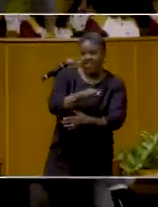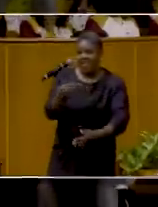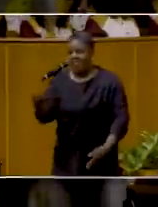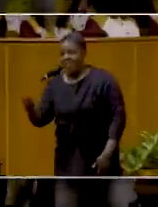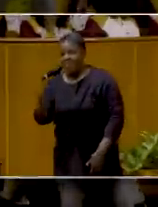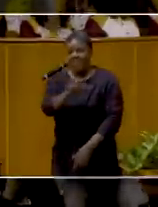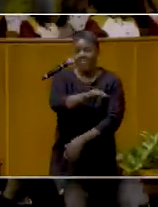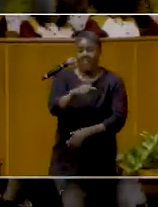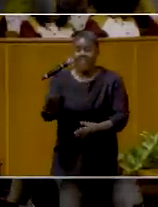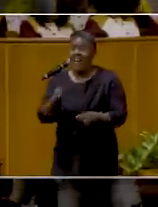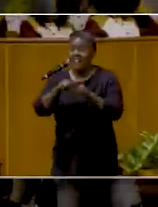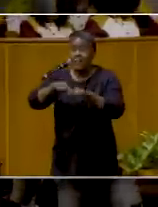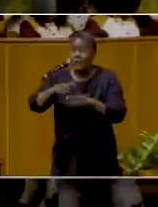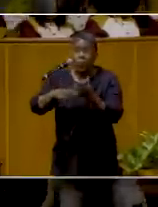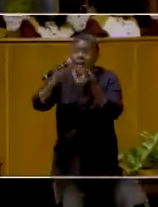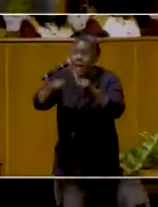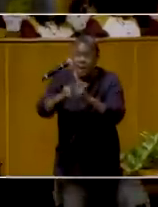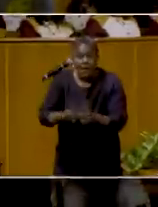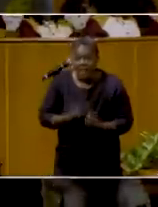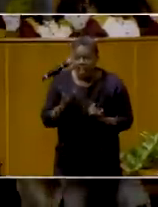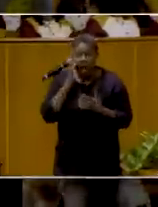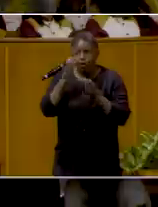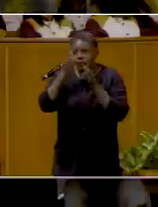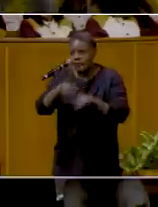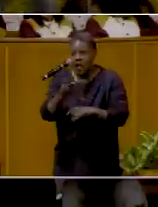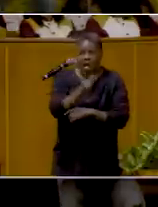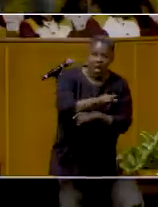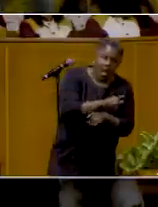Depends on what's going on. I might be...